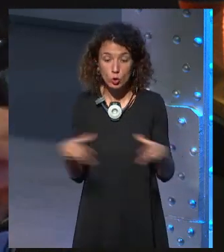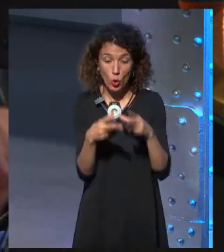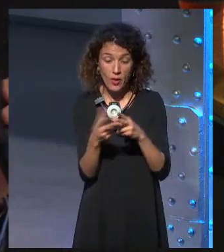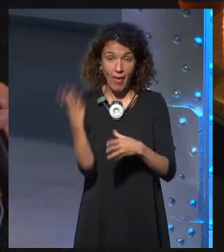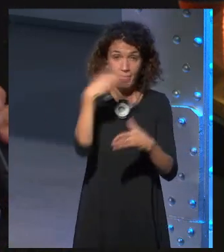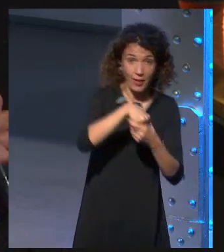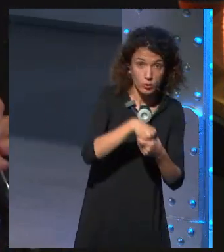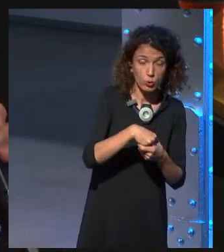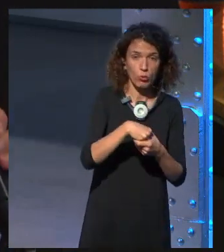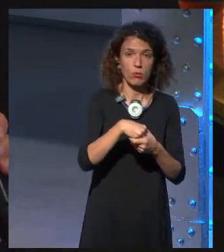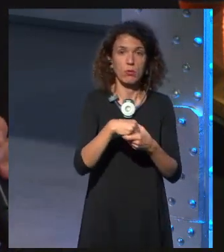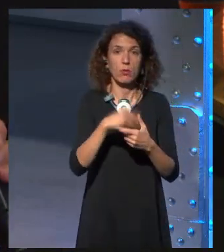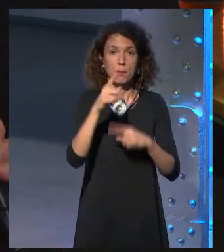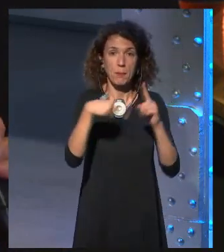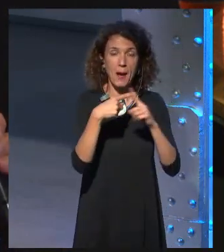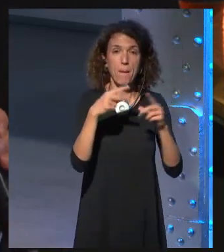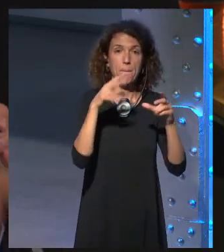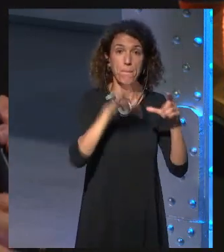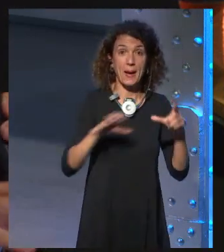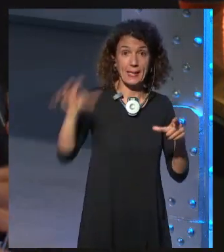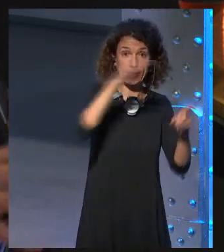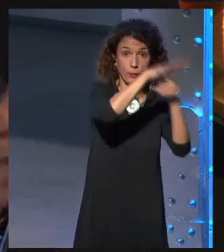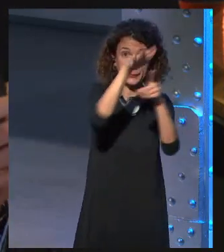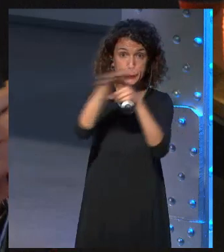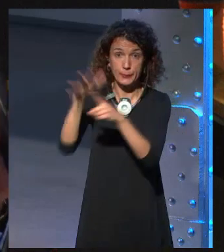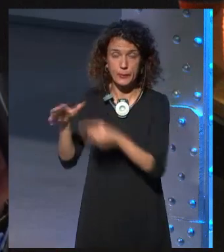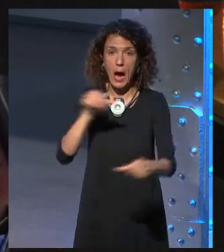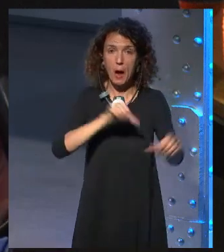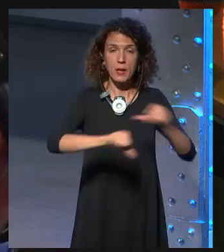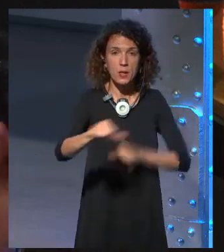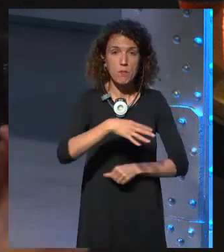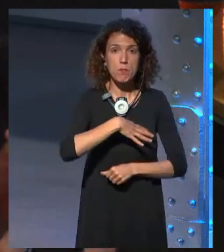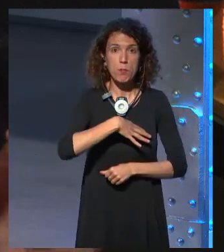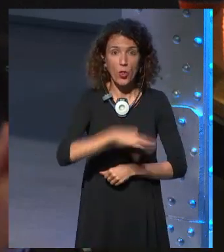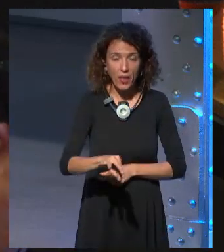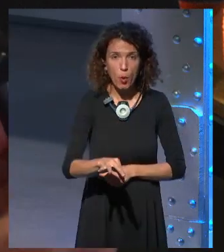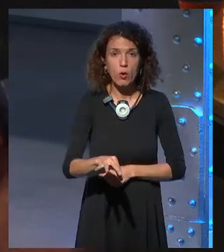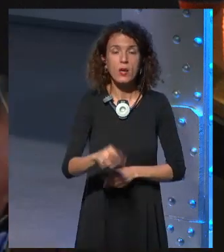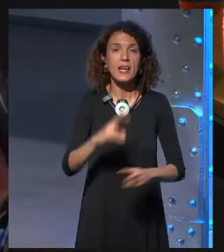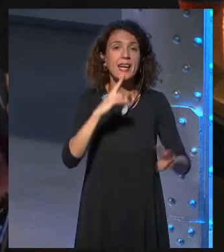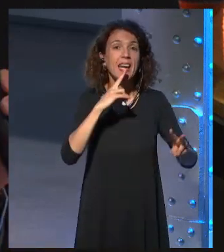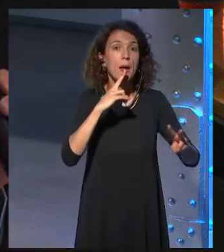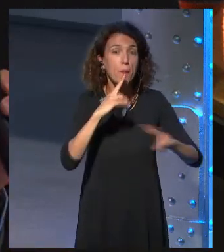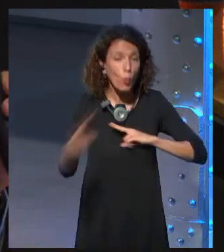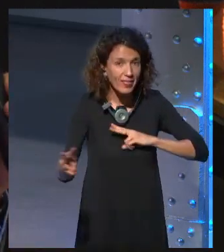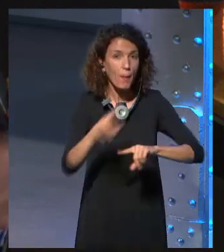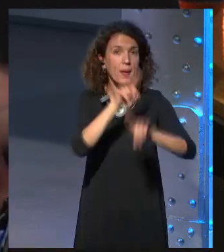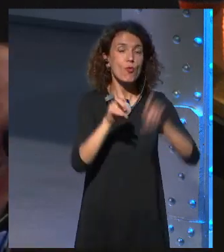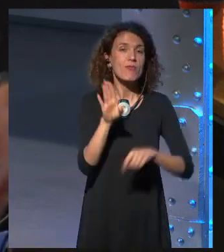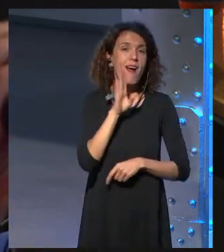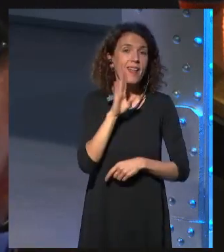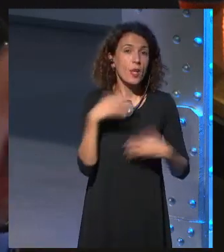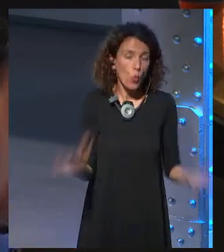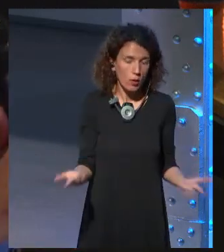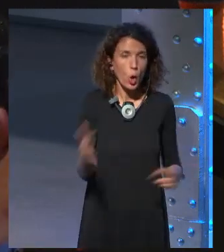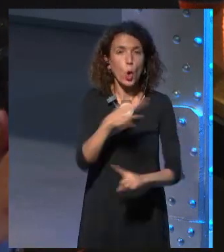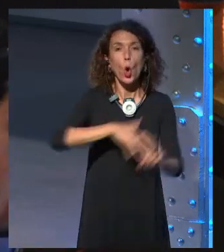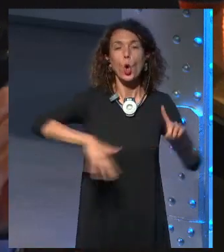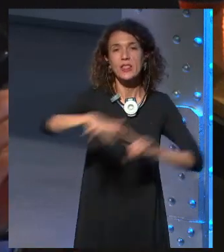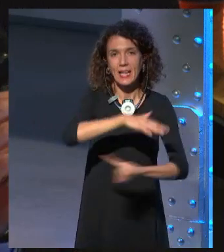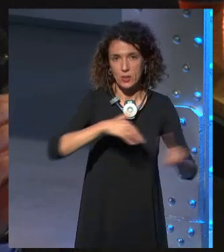of humankind. If we take this to the different countries from there, we would be able to know